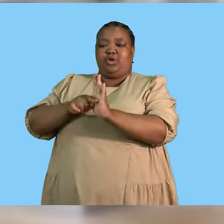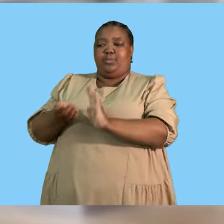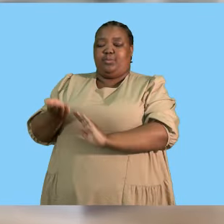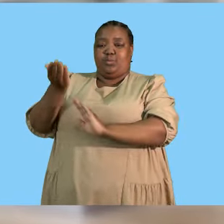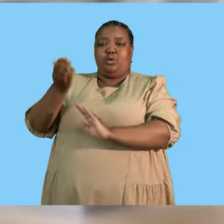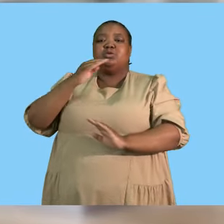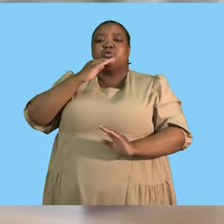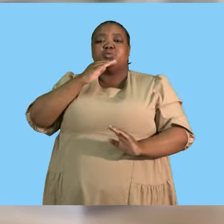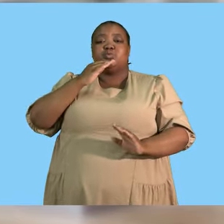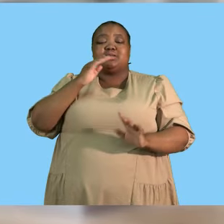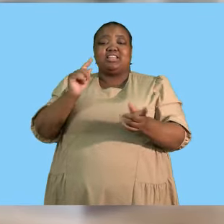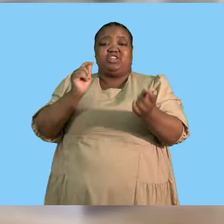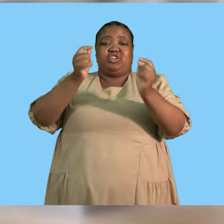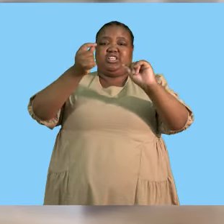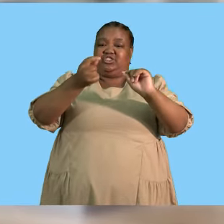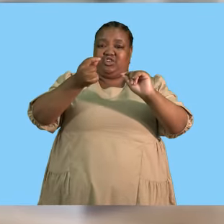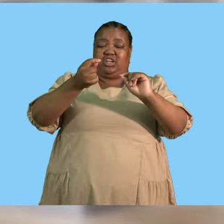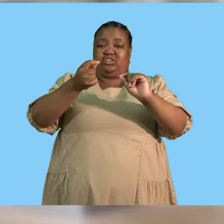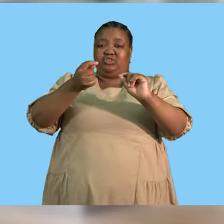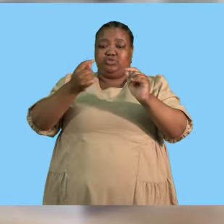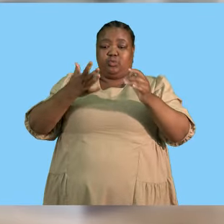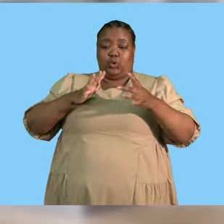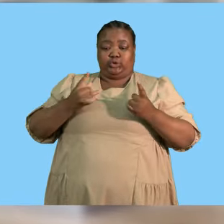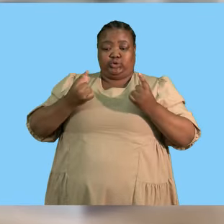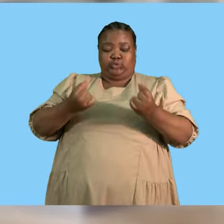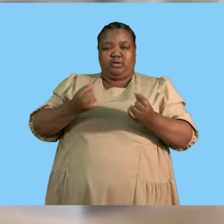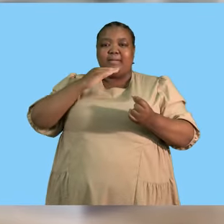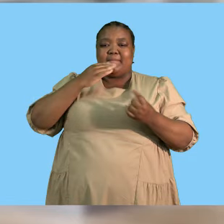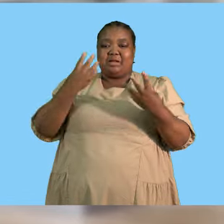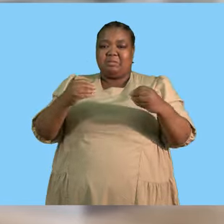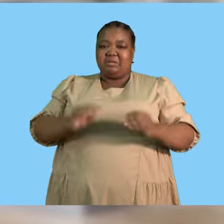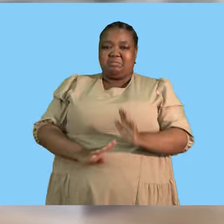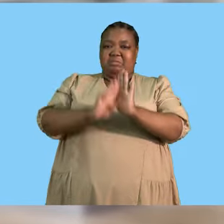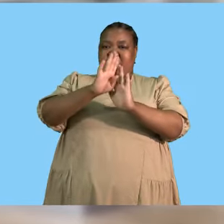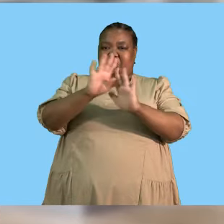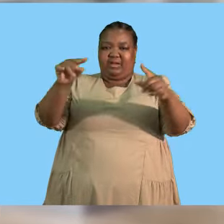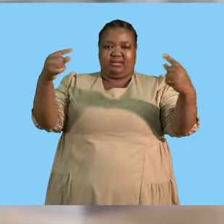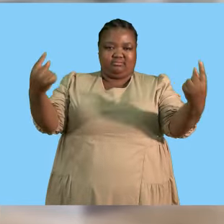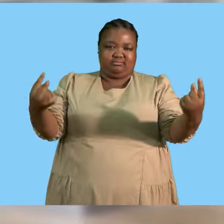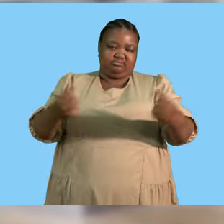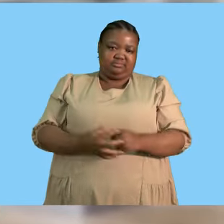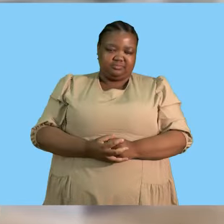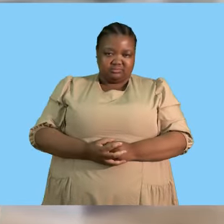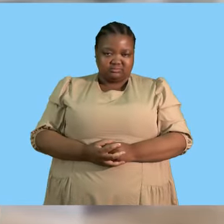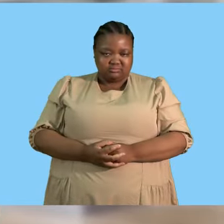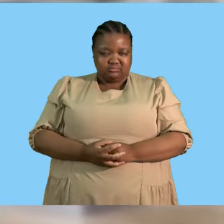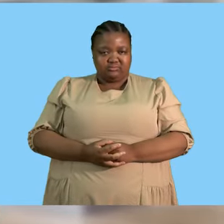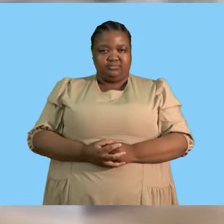the idea or the change that you want to implement might not be necessarily good for the business.